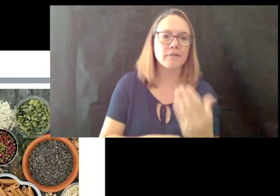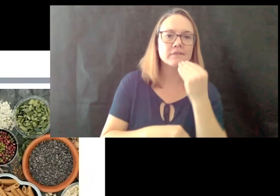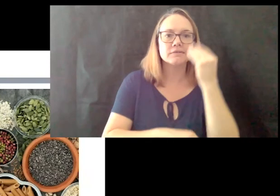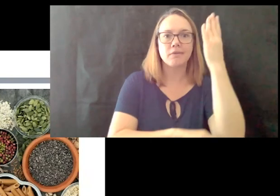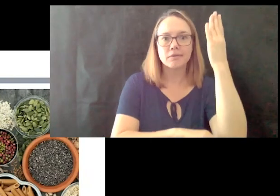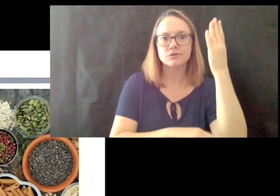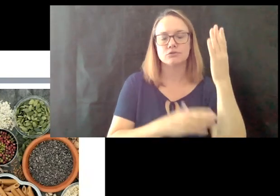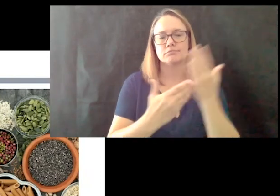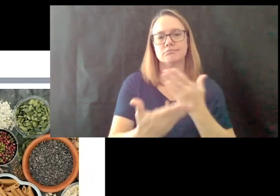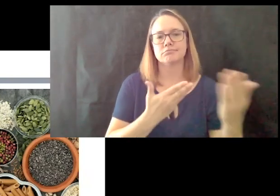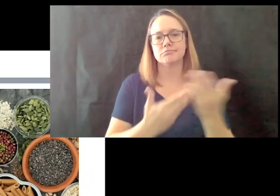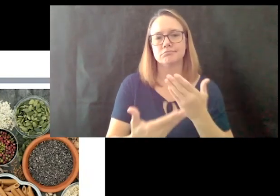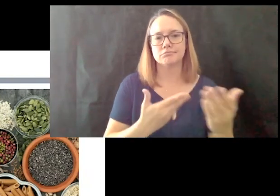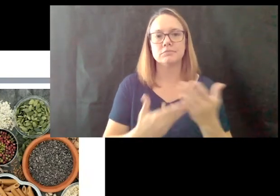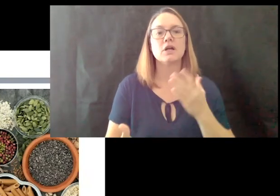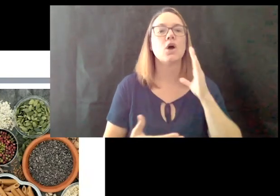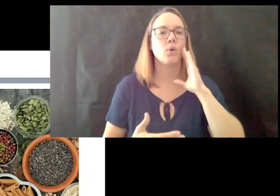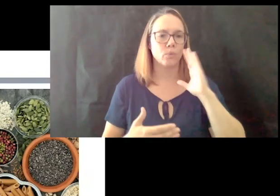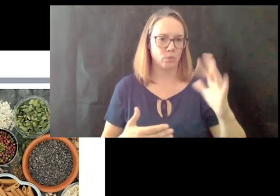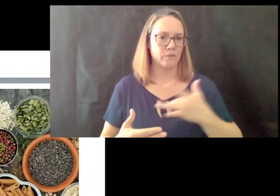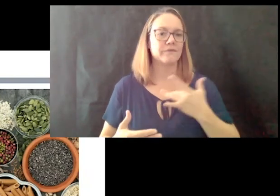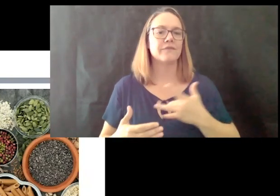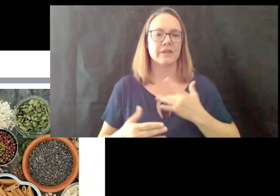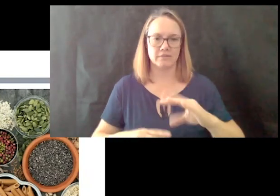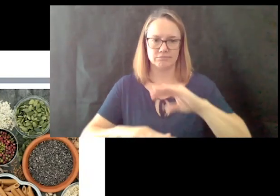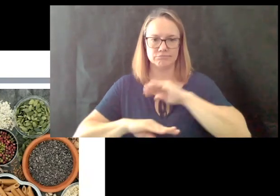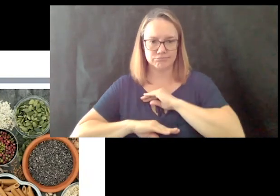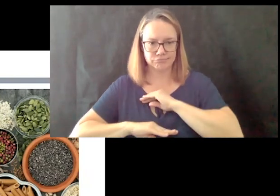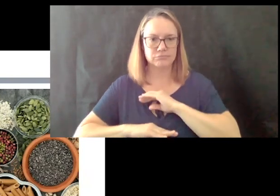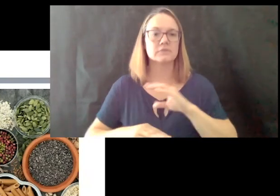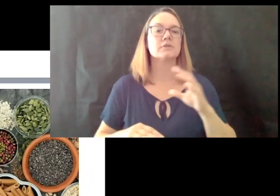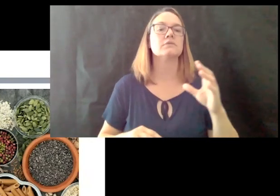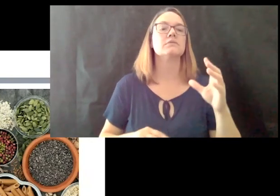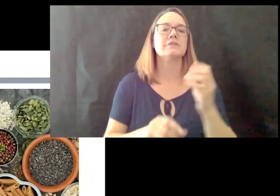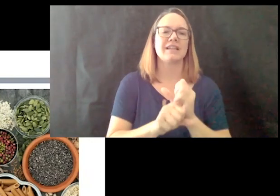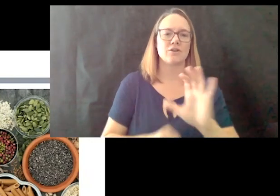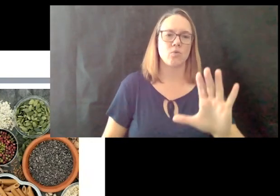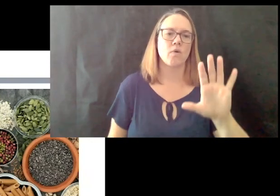lunch, dinner. This is where you're going to get your bulk and your fiber from.